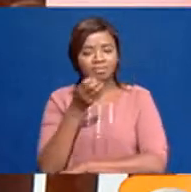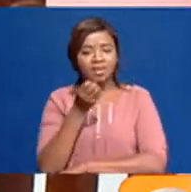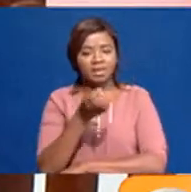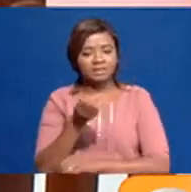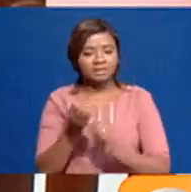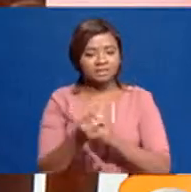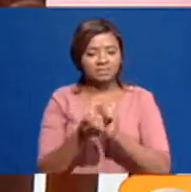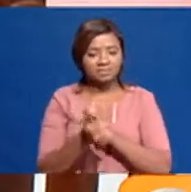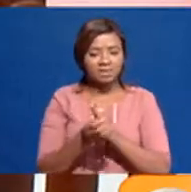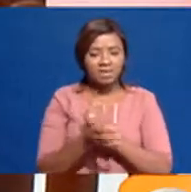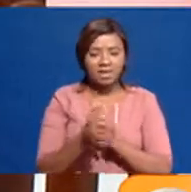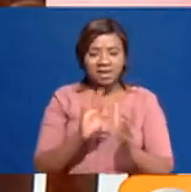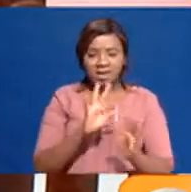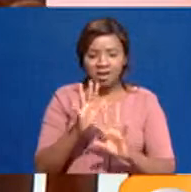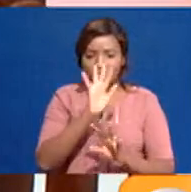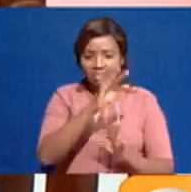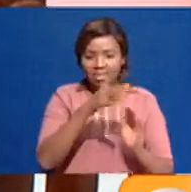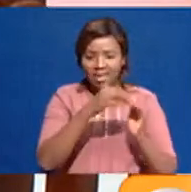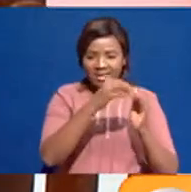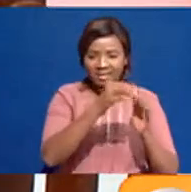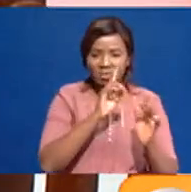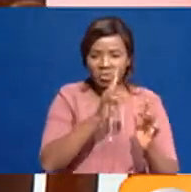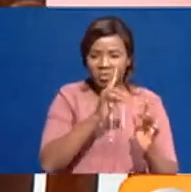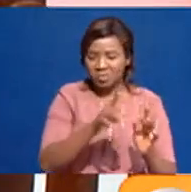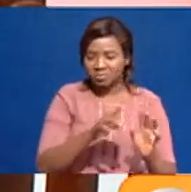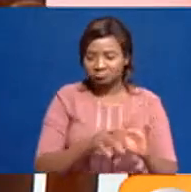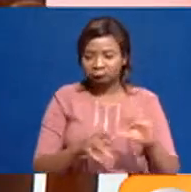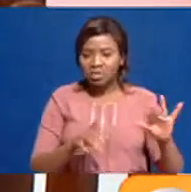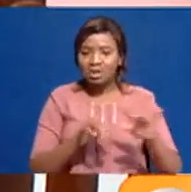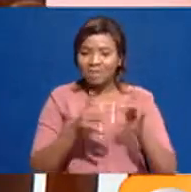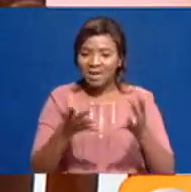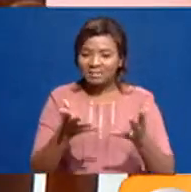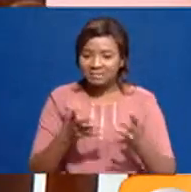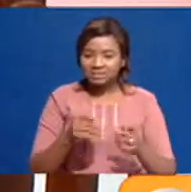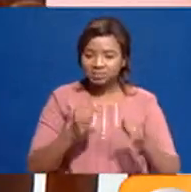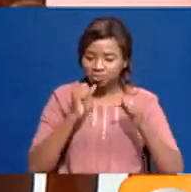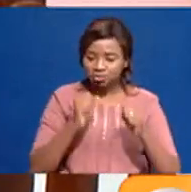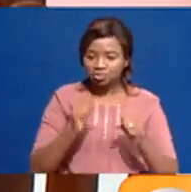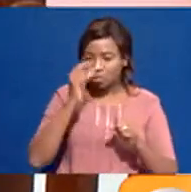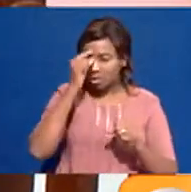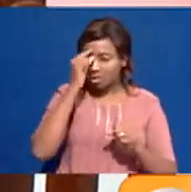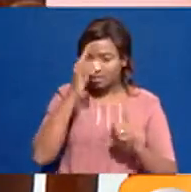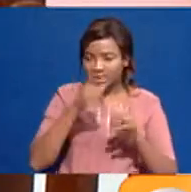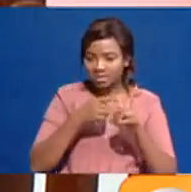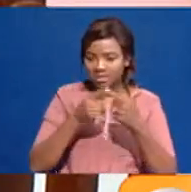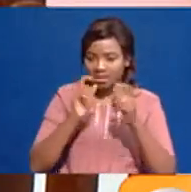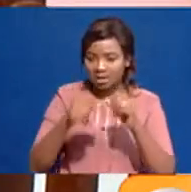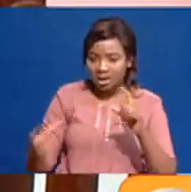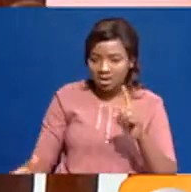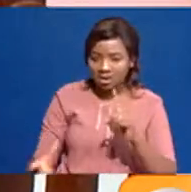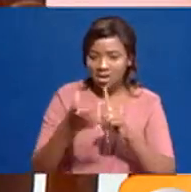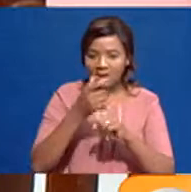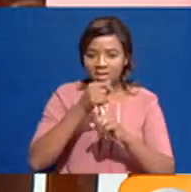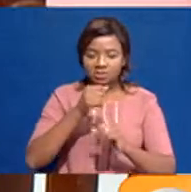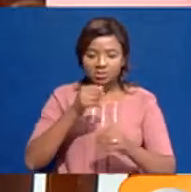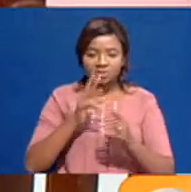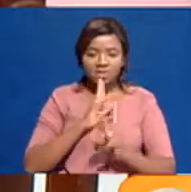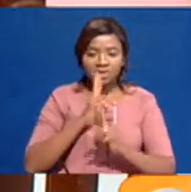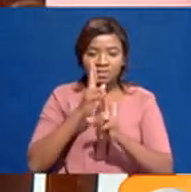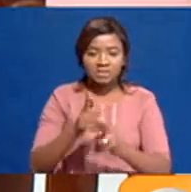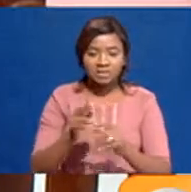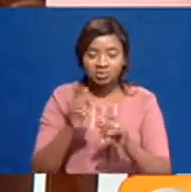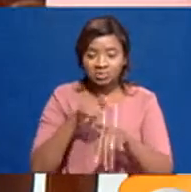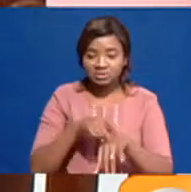dictatorship. But you require a strong government in order to give resource and a leadership which is very